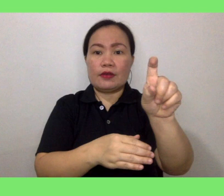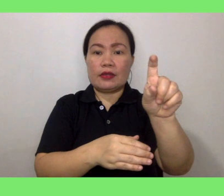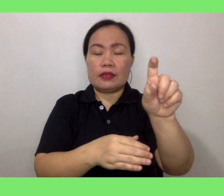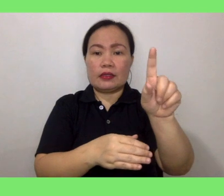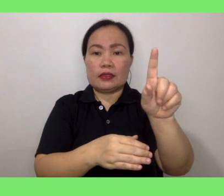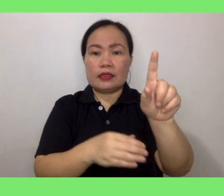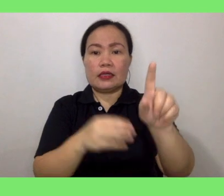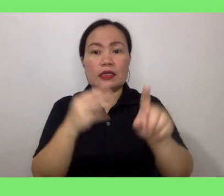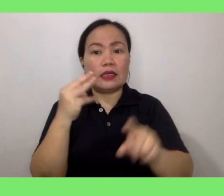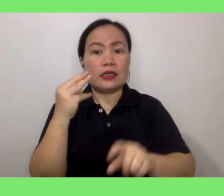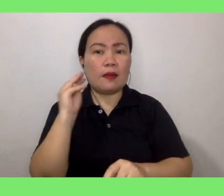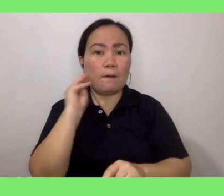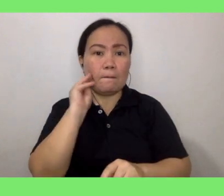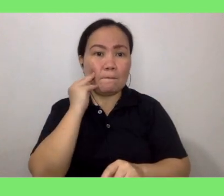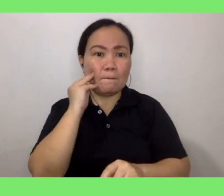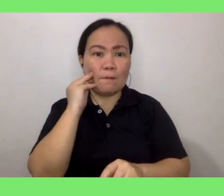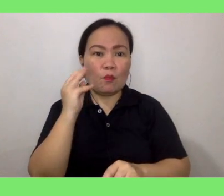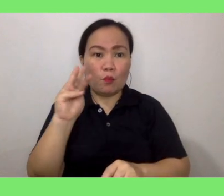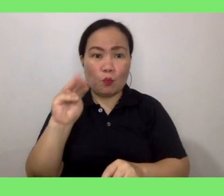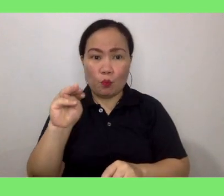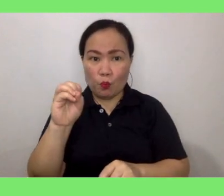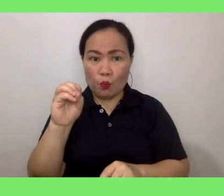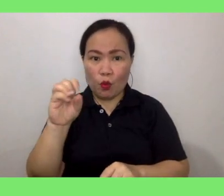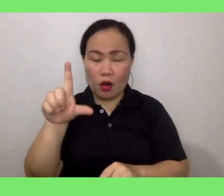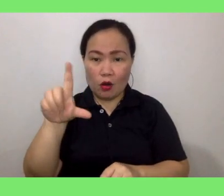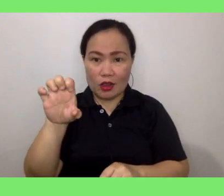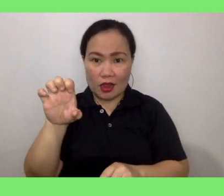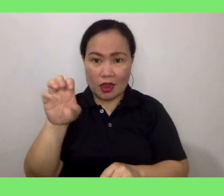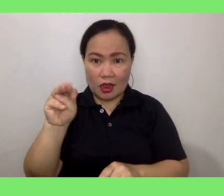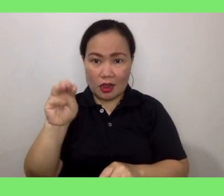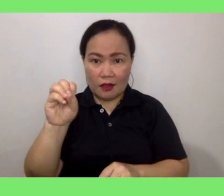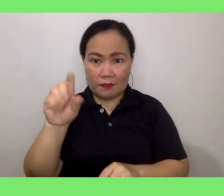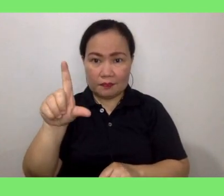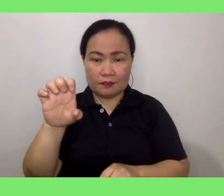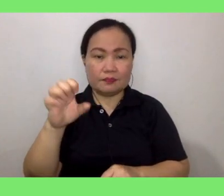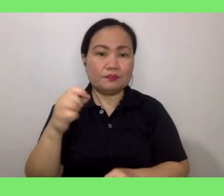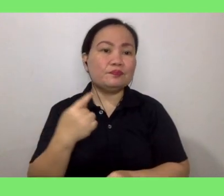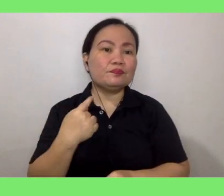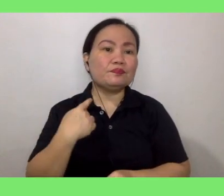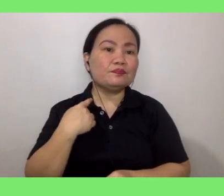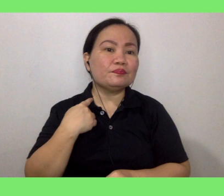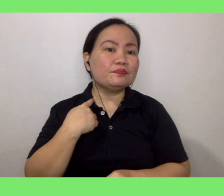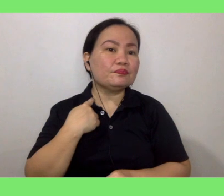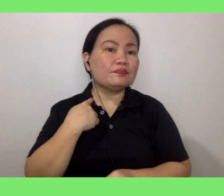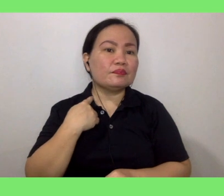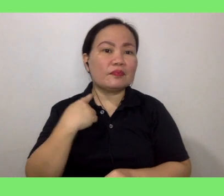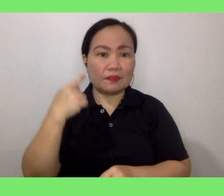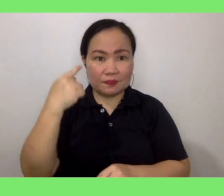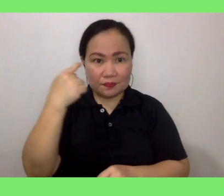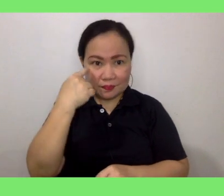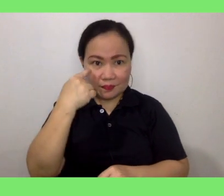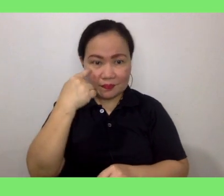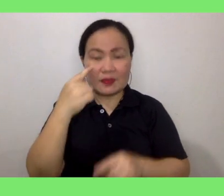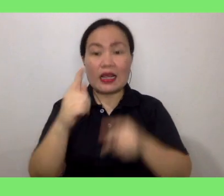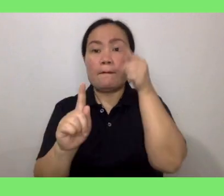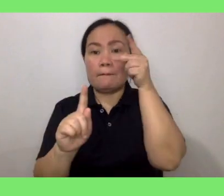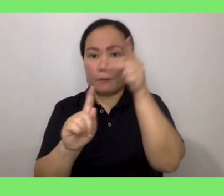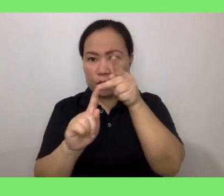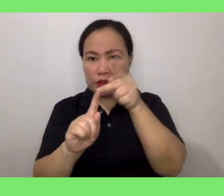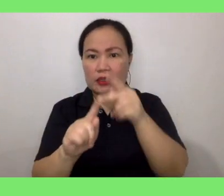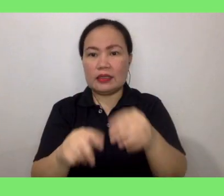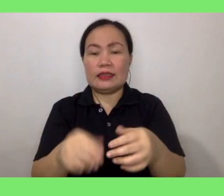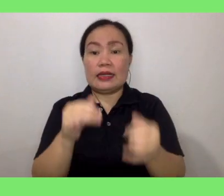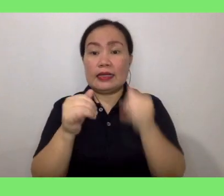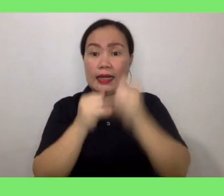is nunal. Okay. So, tingnan nyo yung nunal nyo. Ano ang representation niyan? That is a point. And